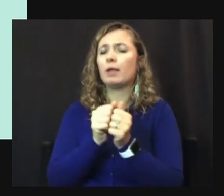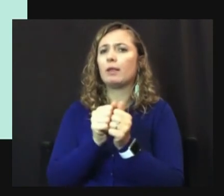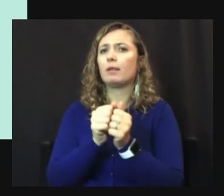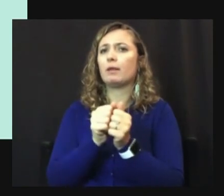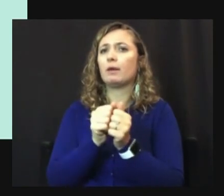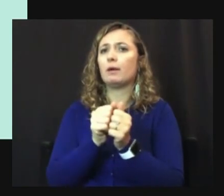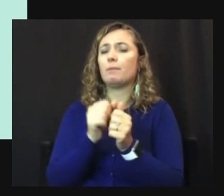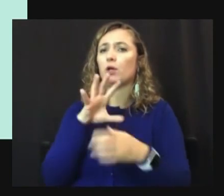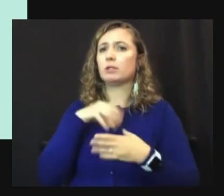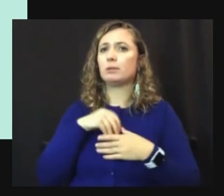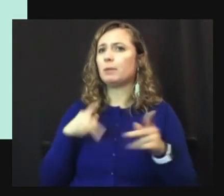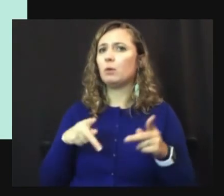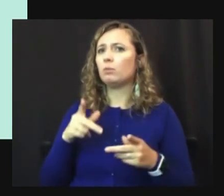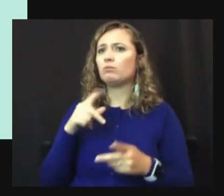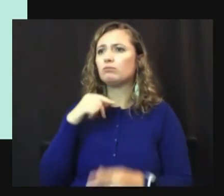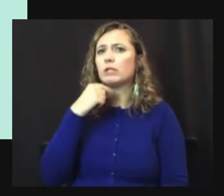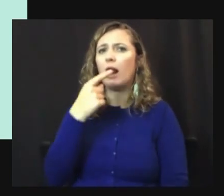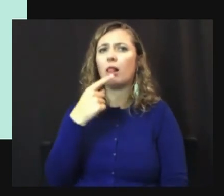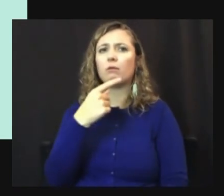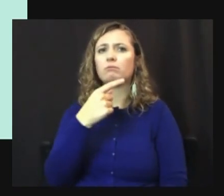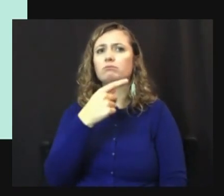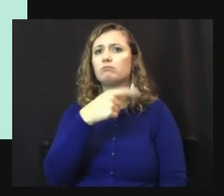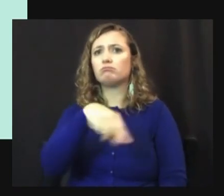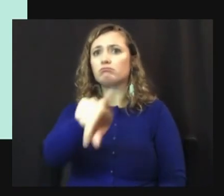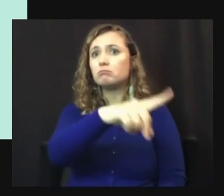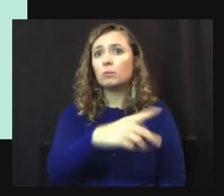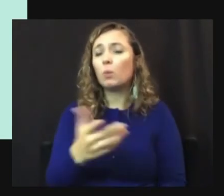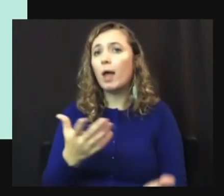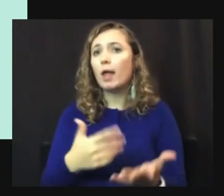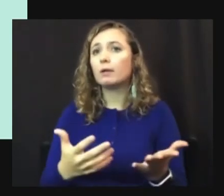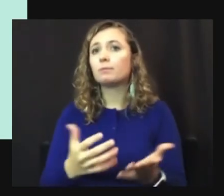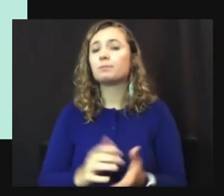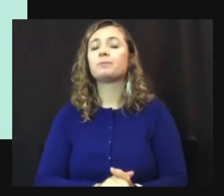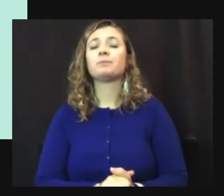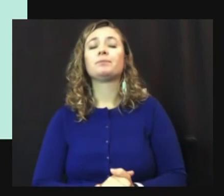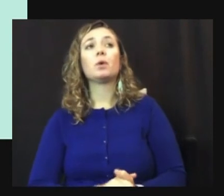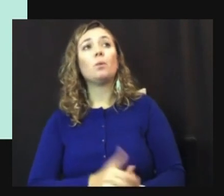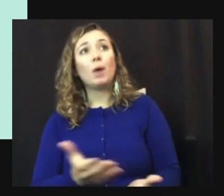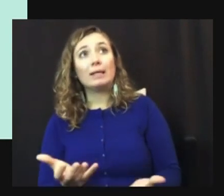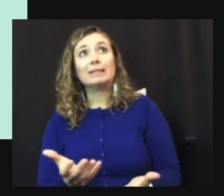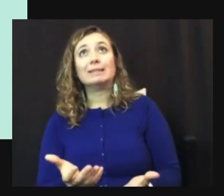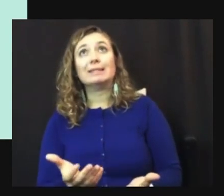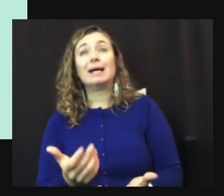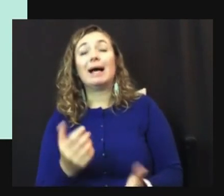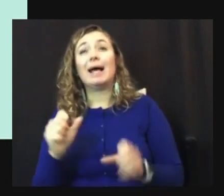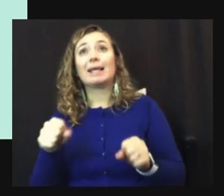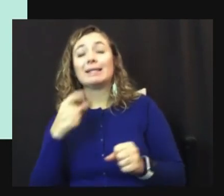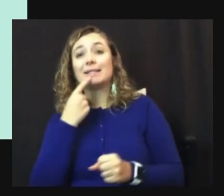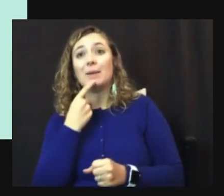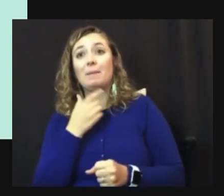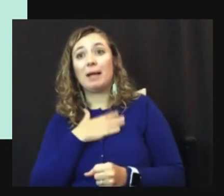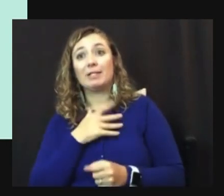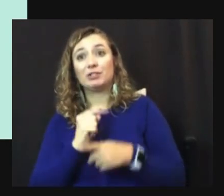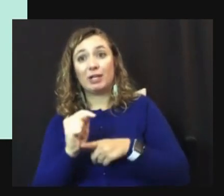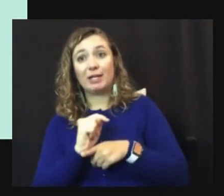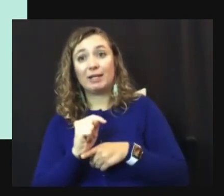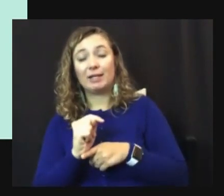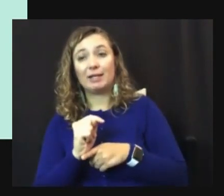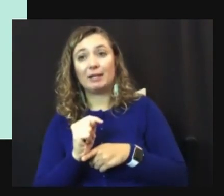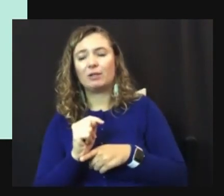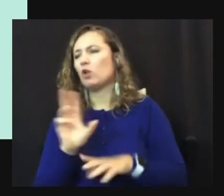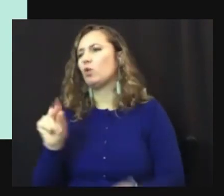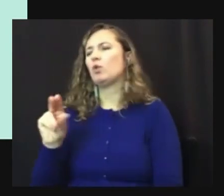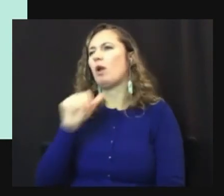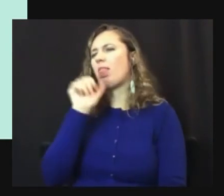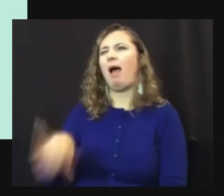what do you tell them? Well, I mean, I can tell them what my training is, which is no, not that. What